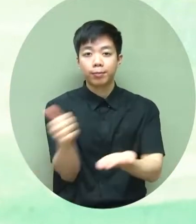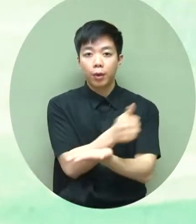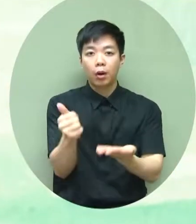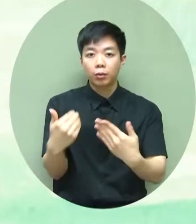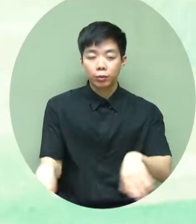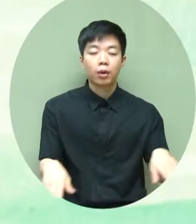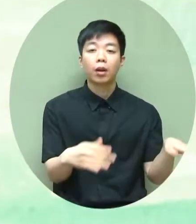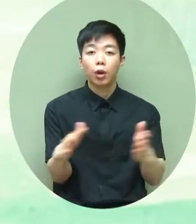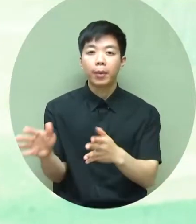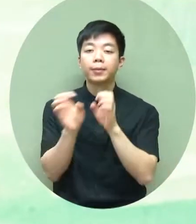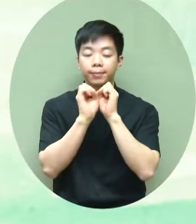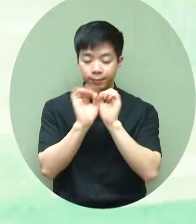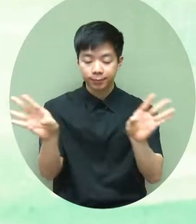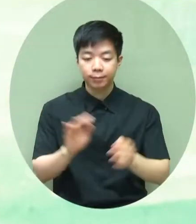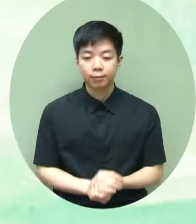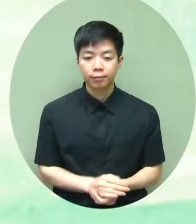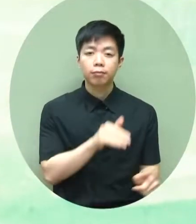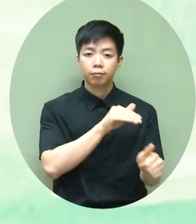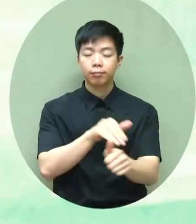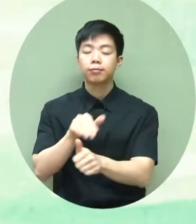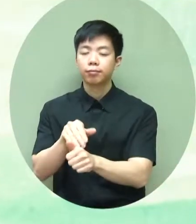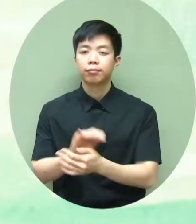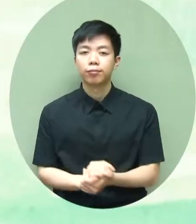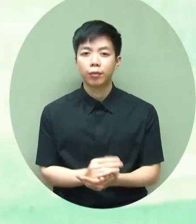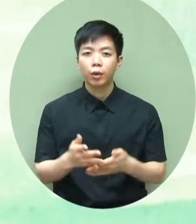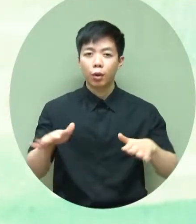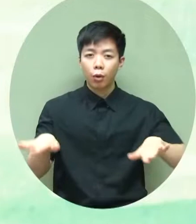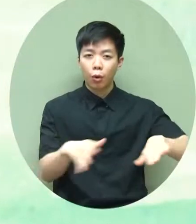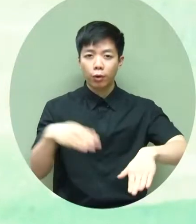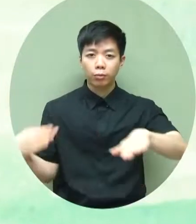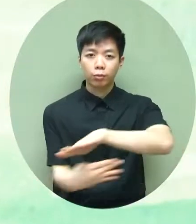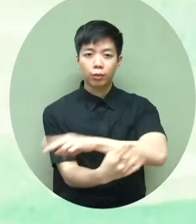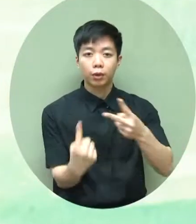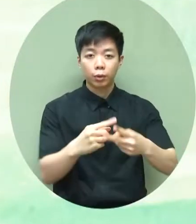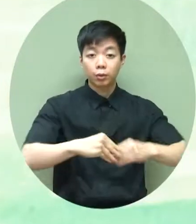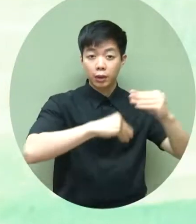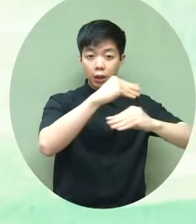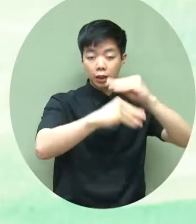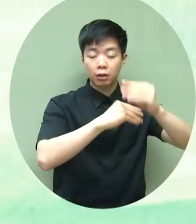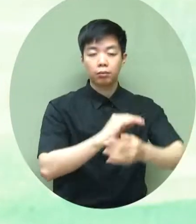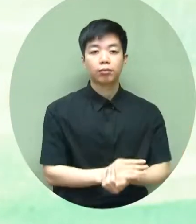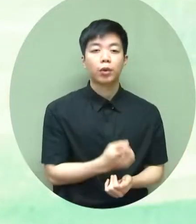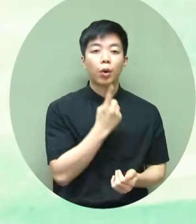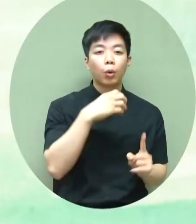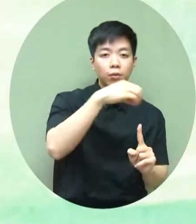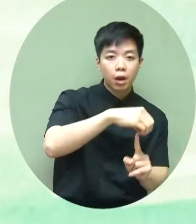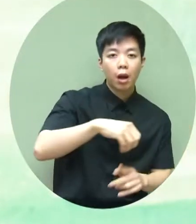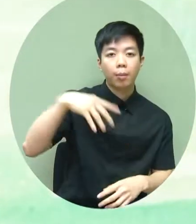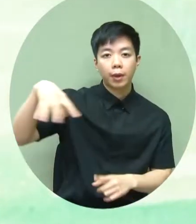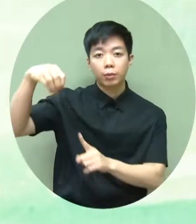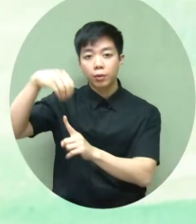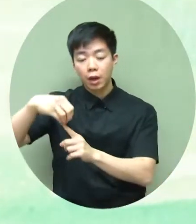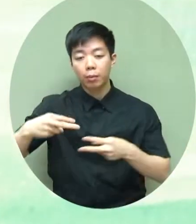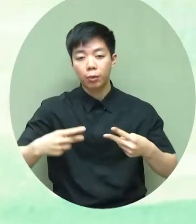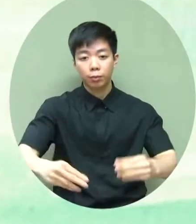explain to the public or to the media the different arrangements. Now, for the whole station. In addition